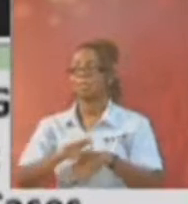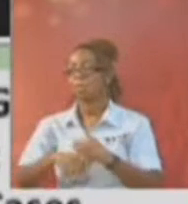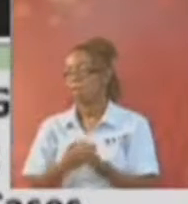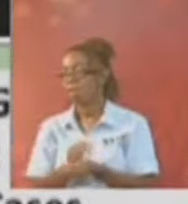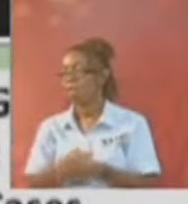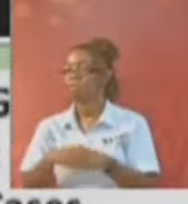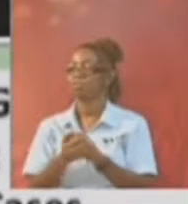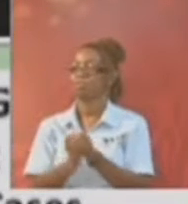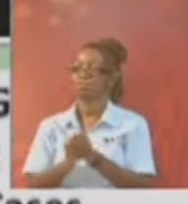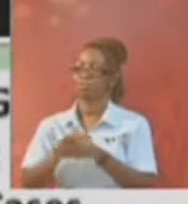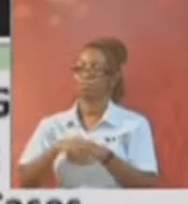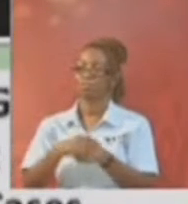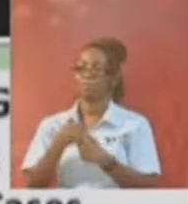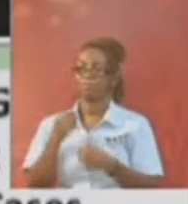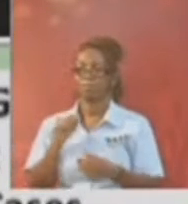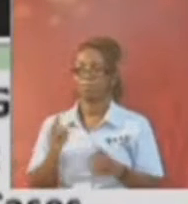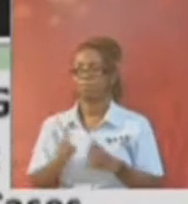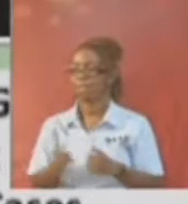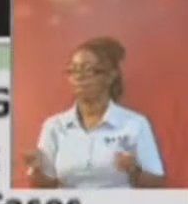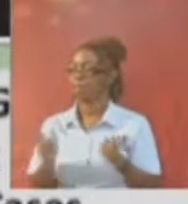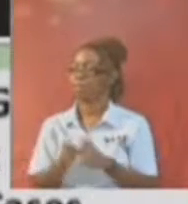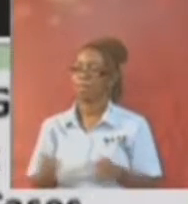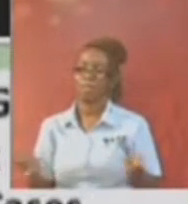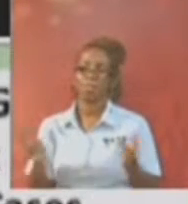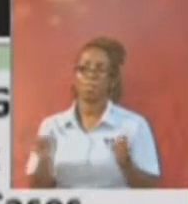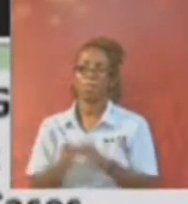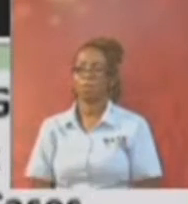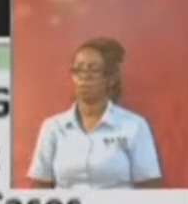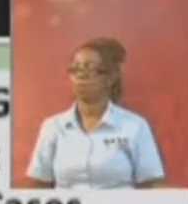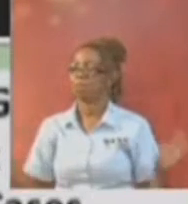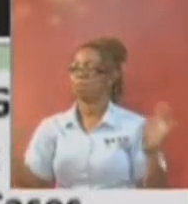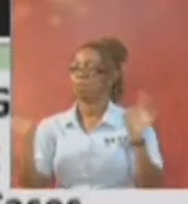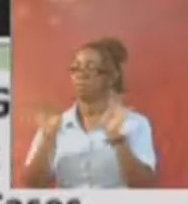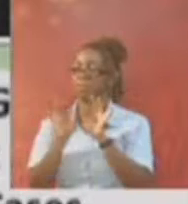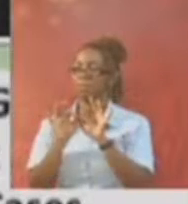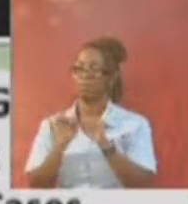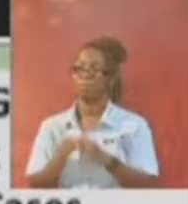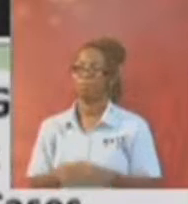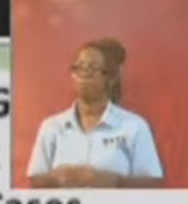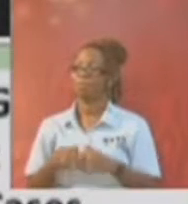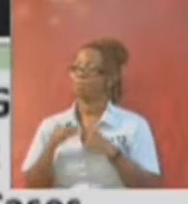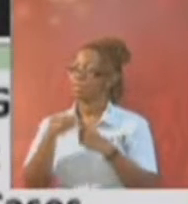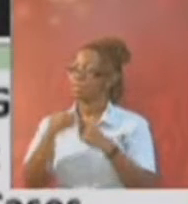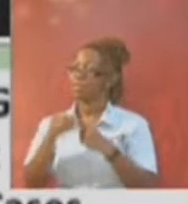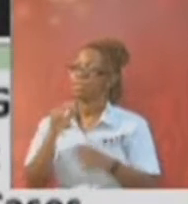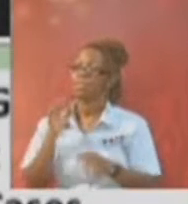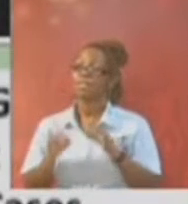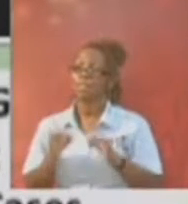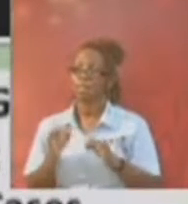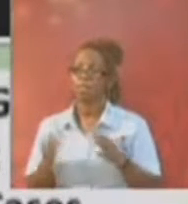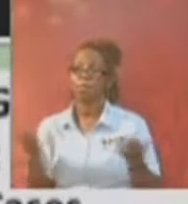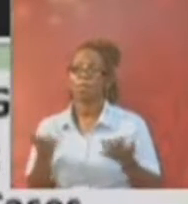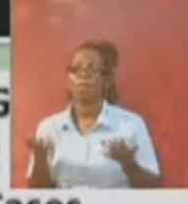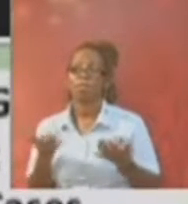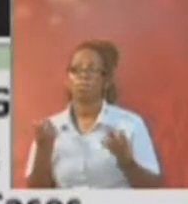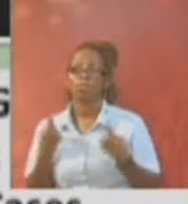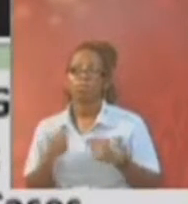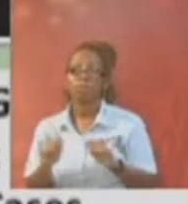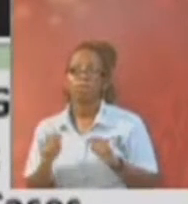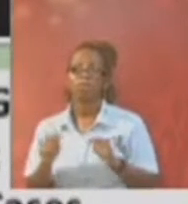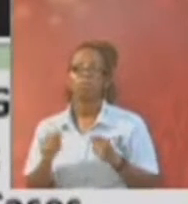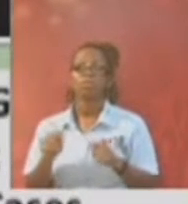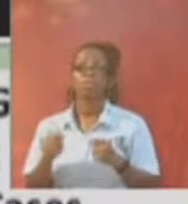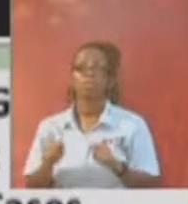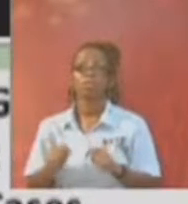sanitizing. Those things are very, very critical and key, especially if you are trying to stave off recurrent